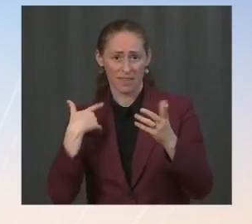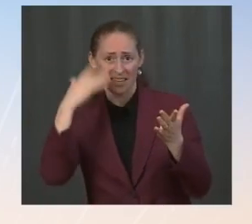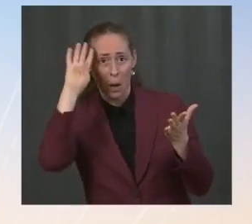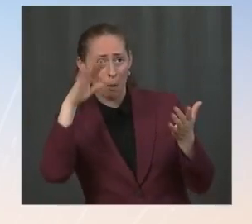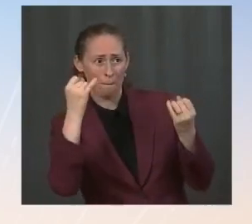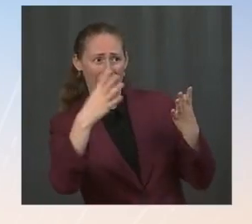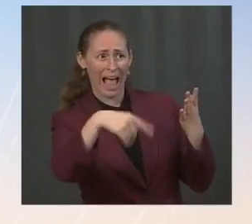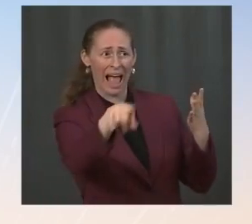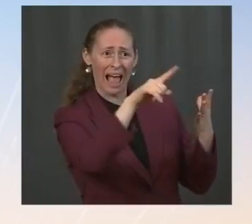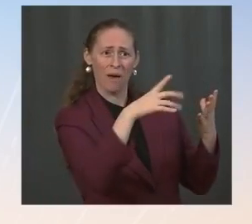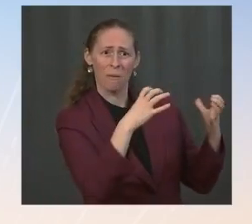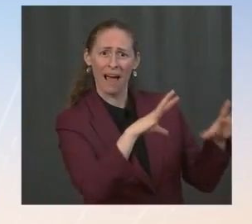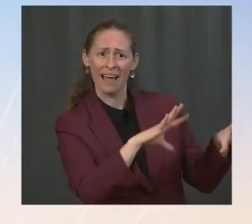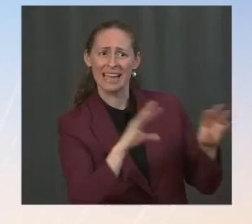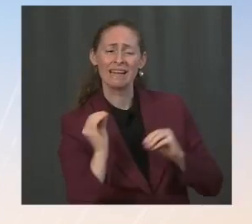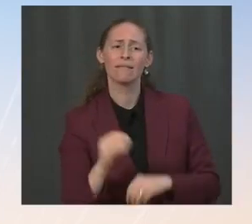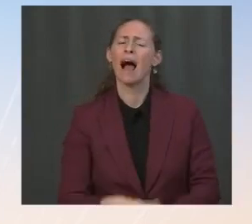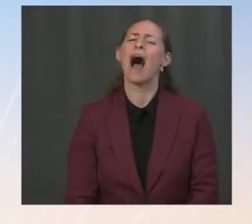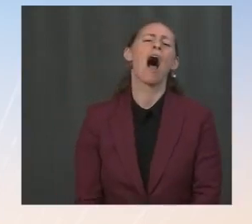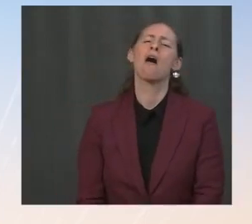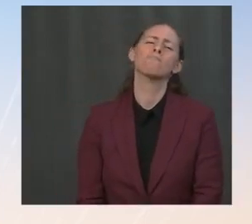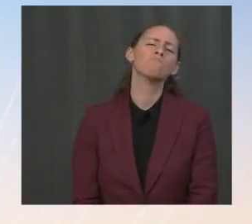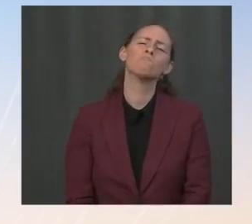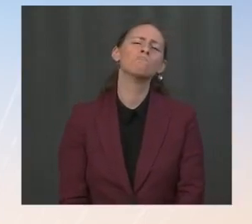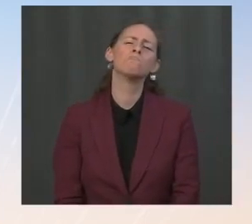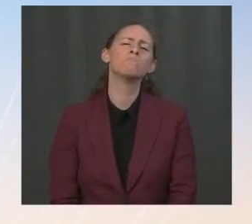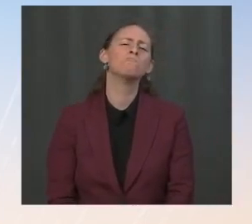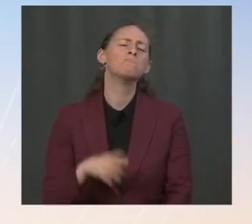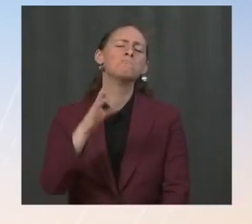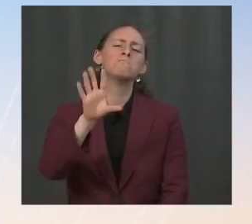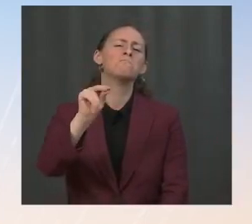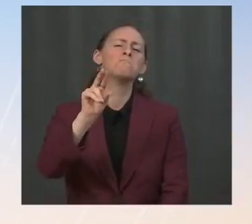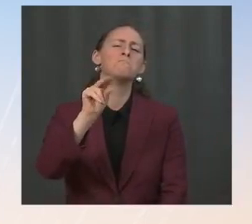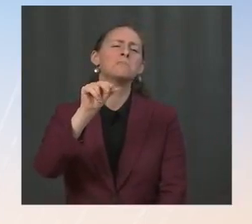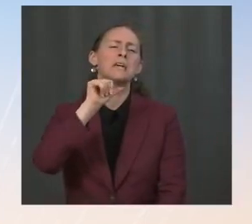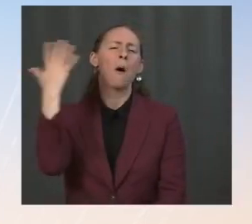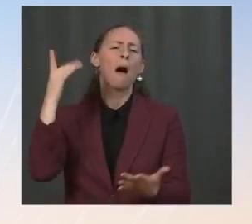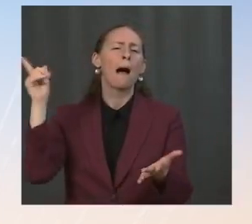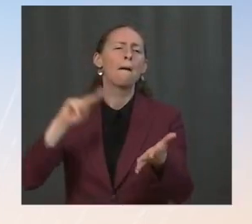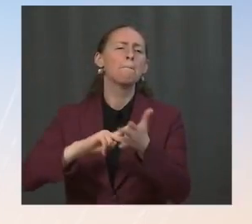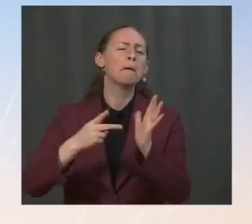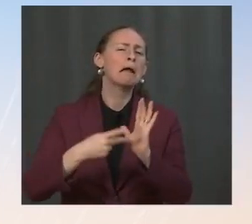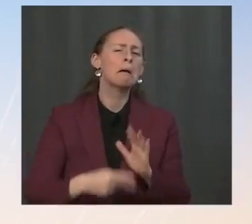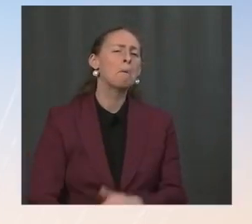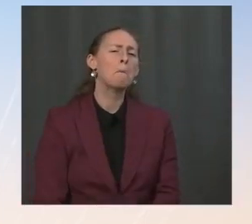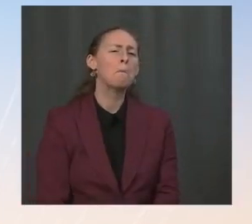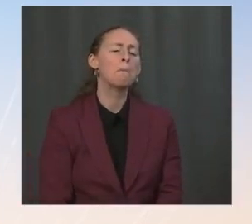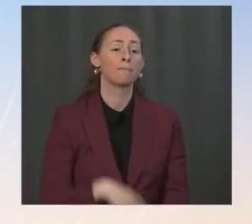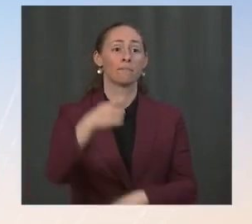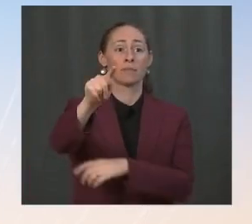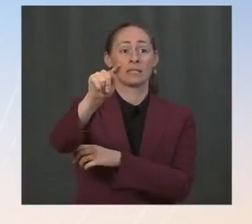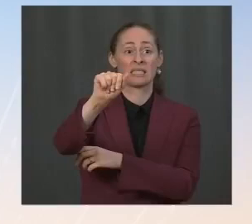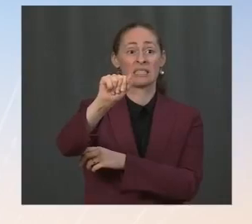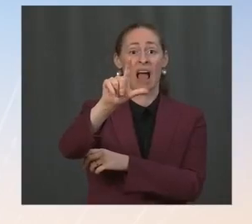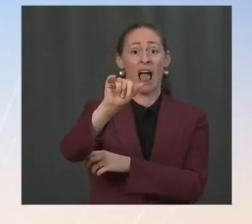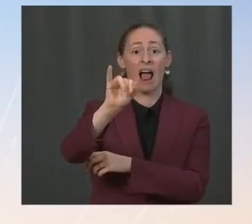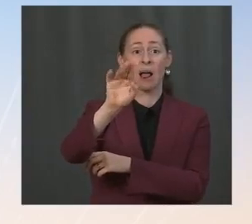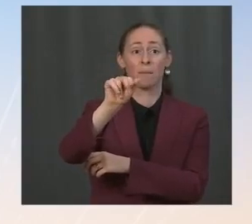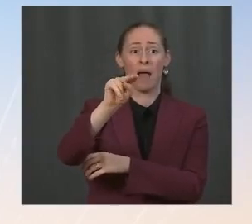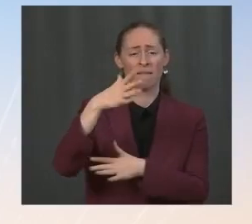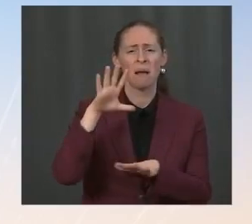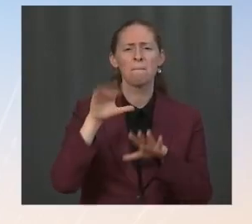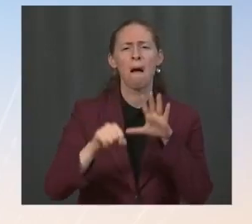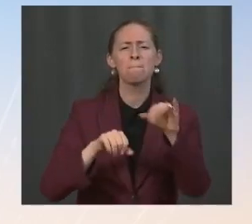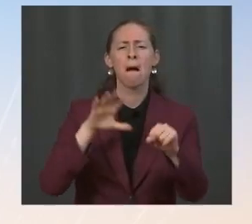wasn't his intention, Amr. I think what he was conveying is that at a time where the Taliban is taking over the country, certainly not